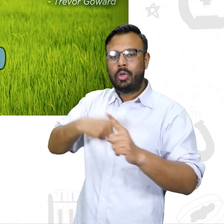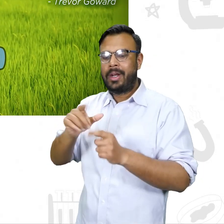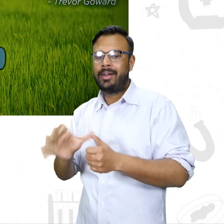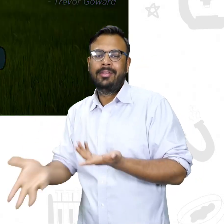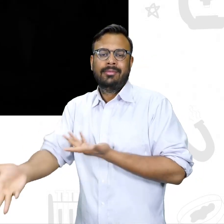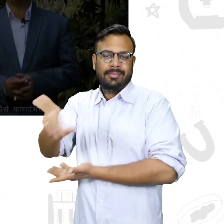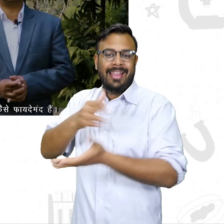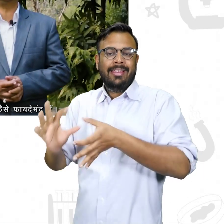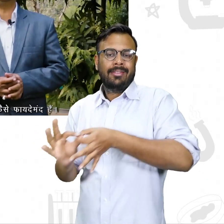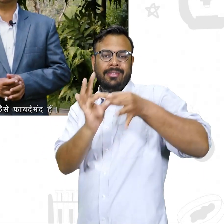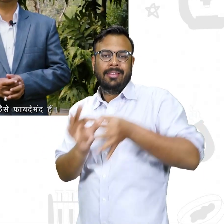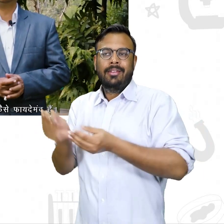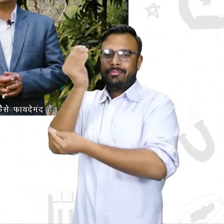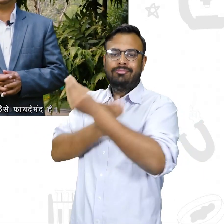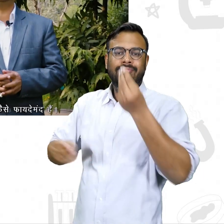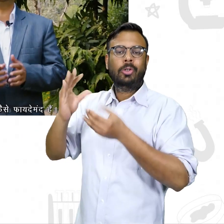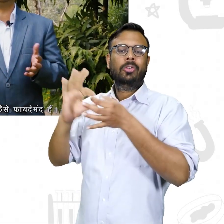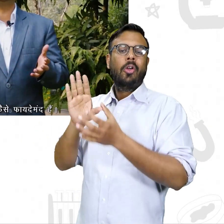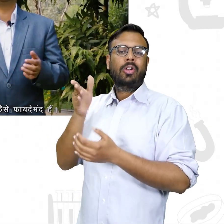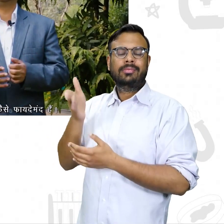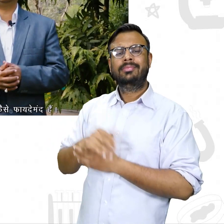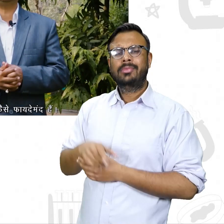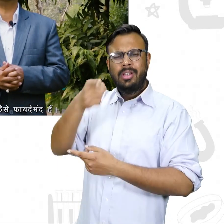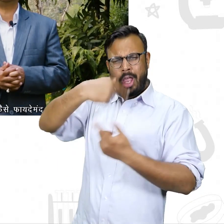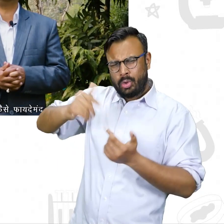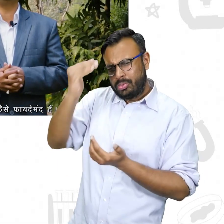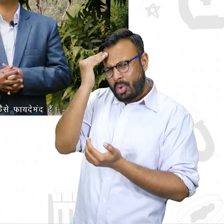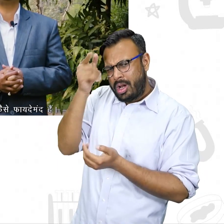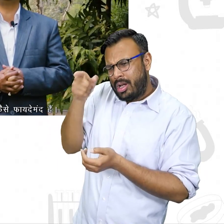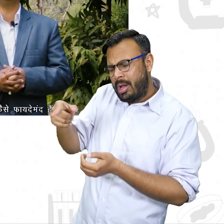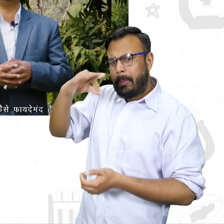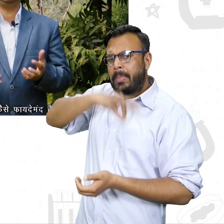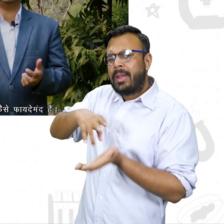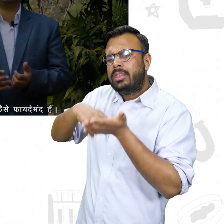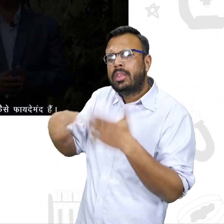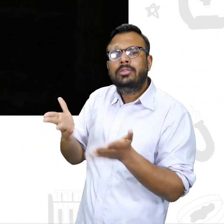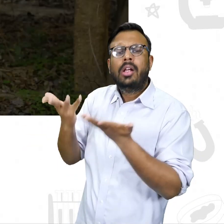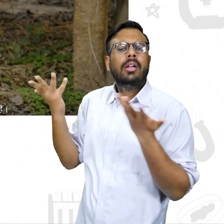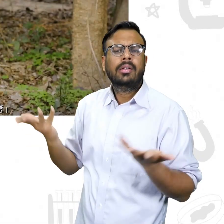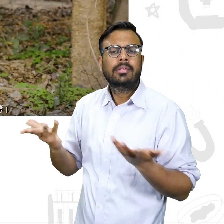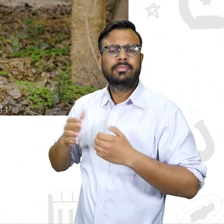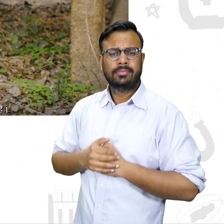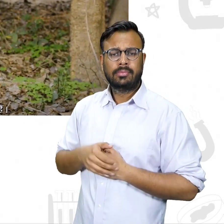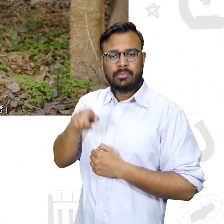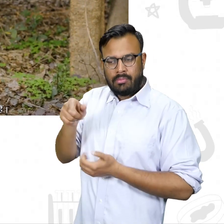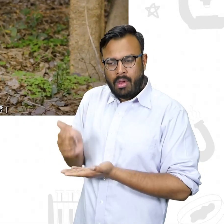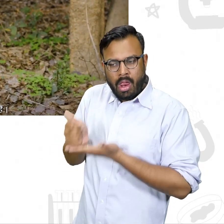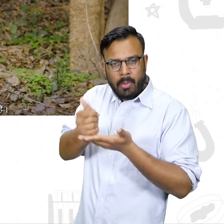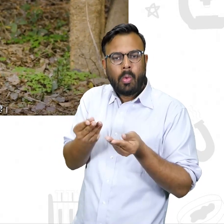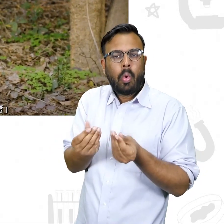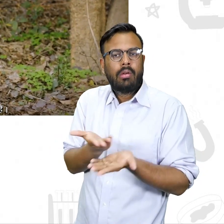algae. Let us also know how these lichens are beneficial in the nature. Lichens help in